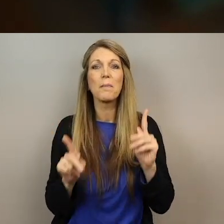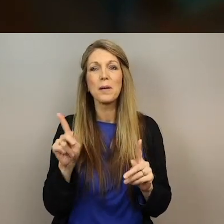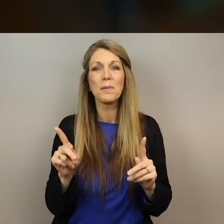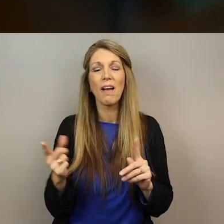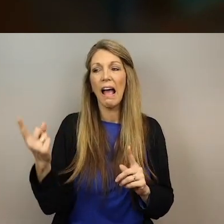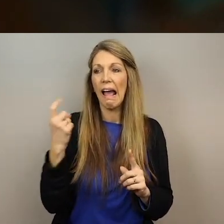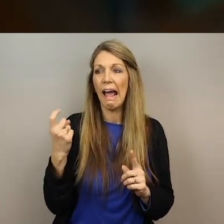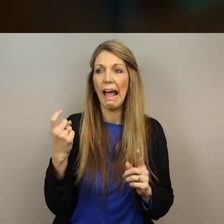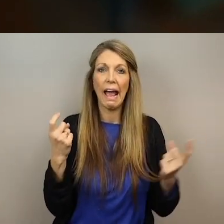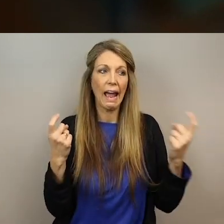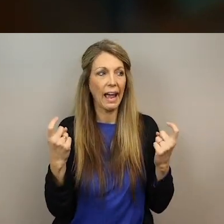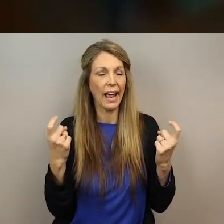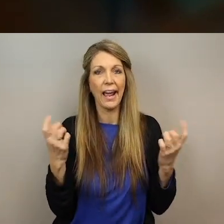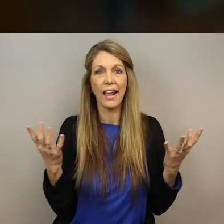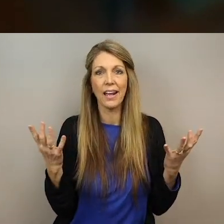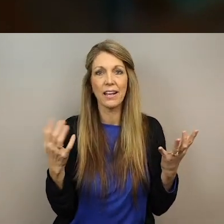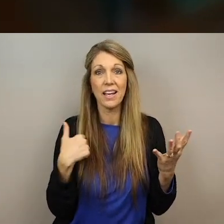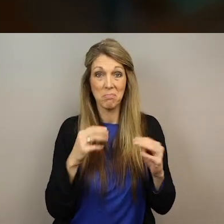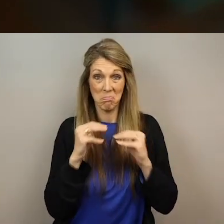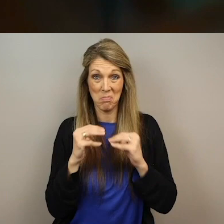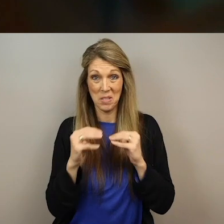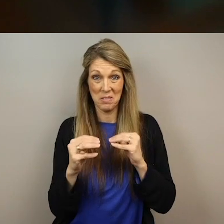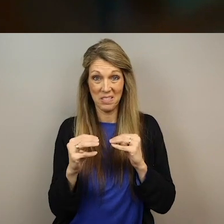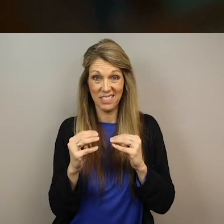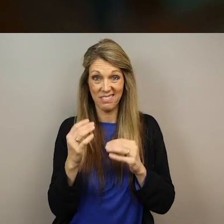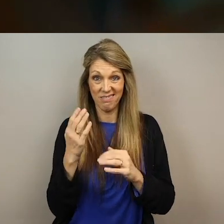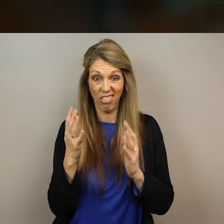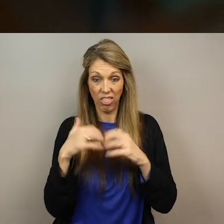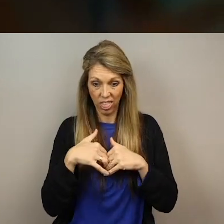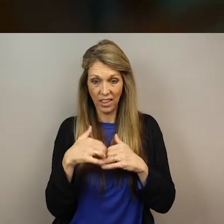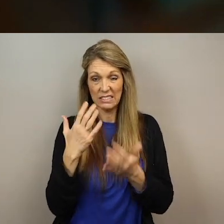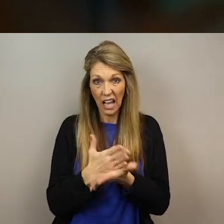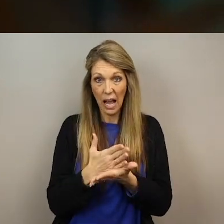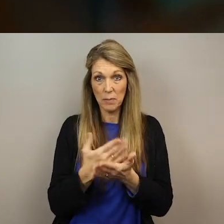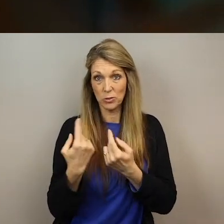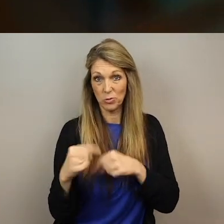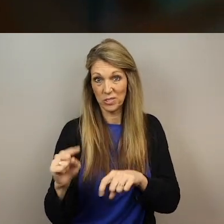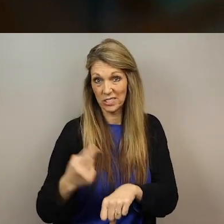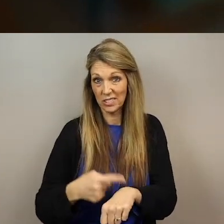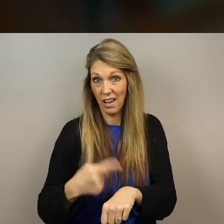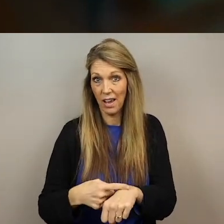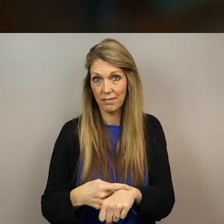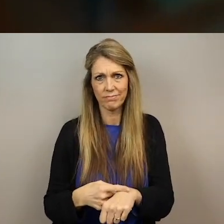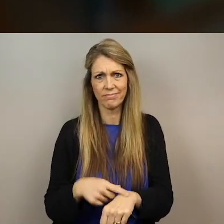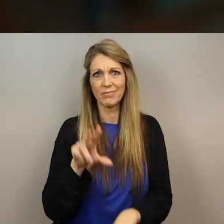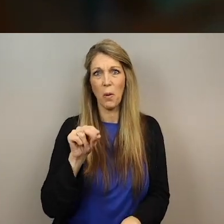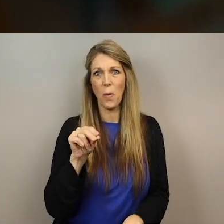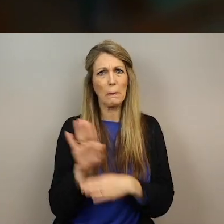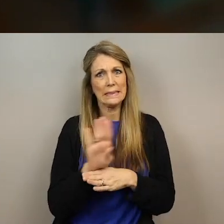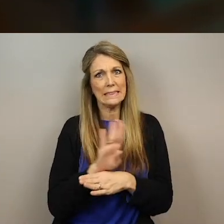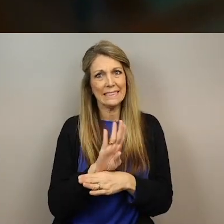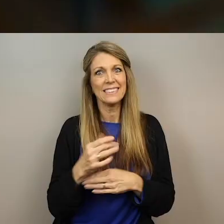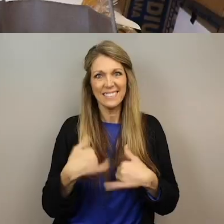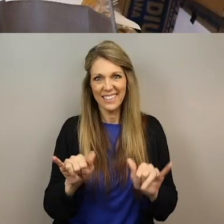have asked the question to us, has ministry kind of shut down between the two campuses during this crazy time? And we have to say no. We're